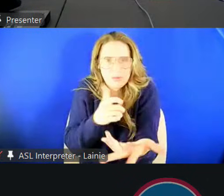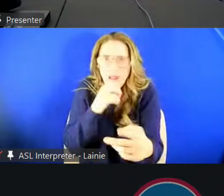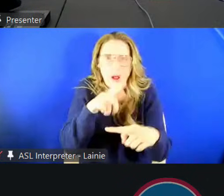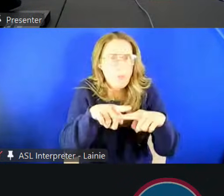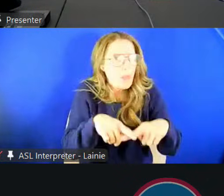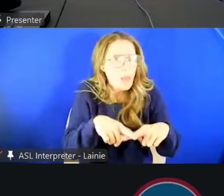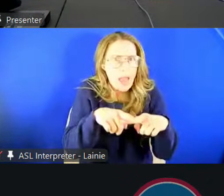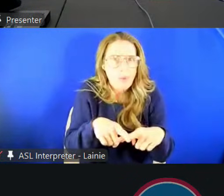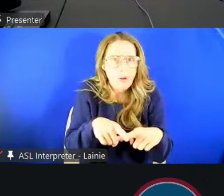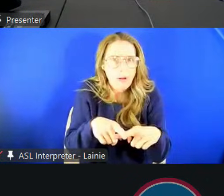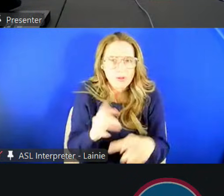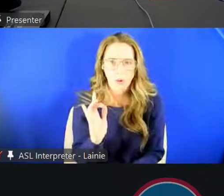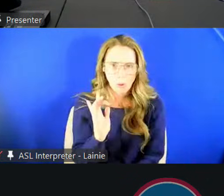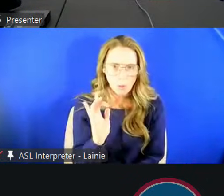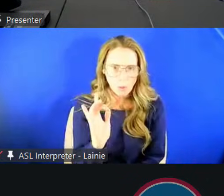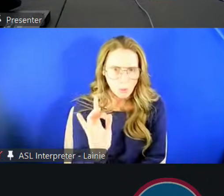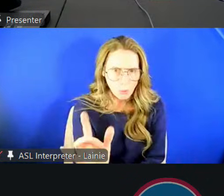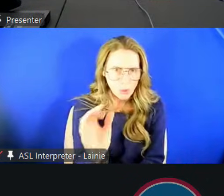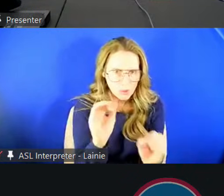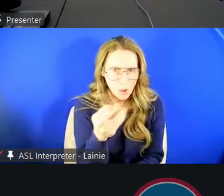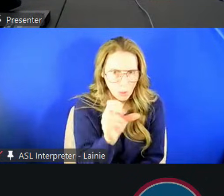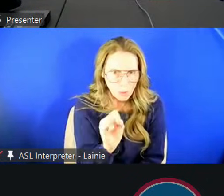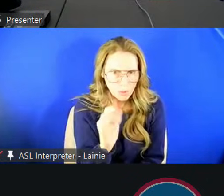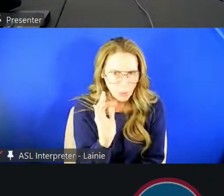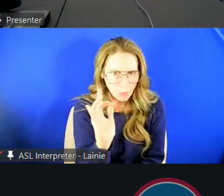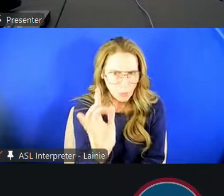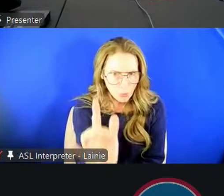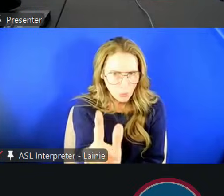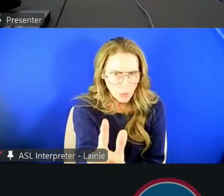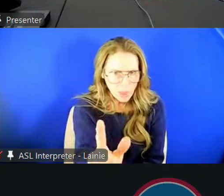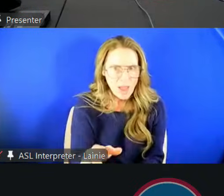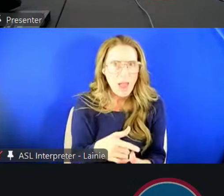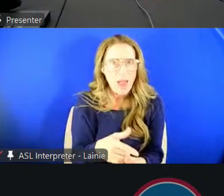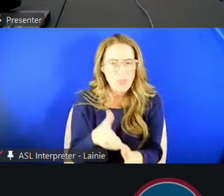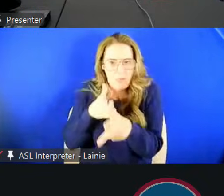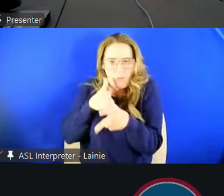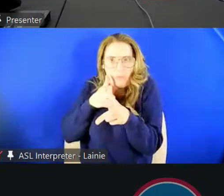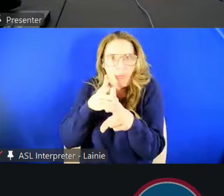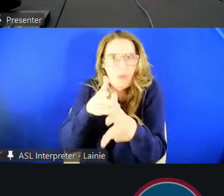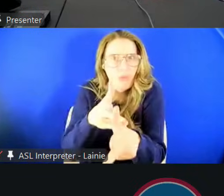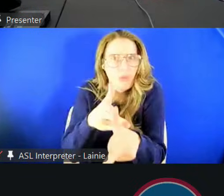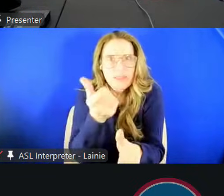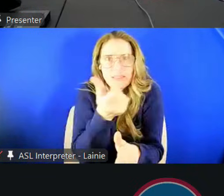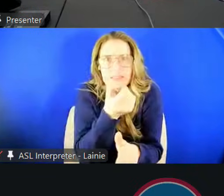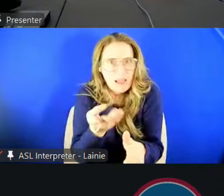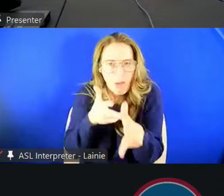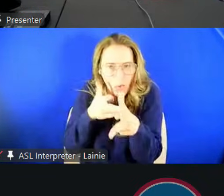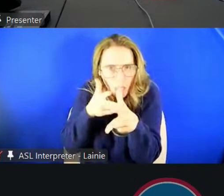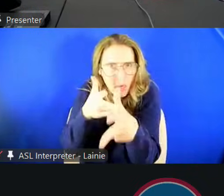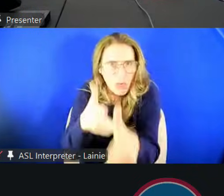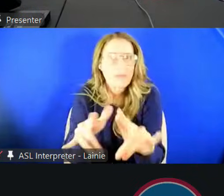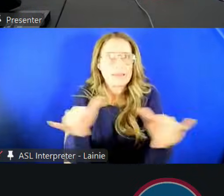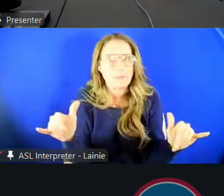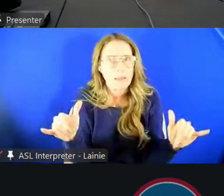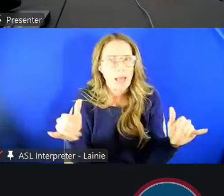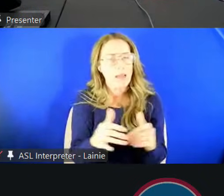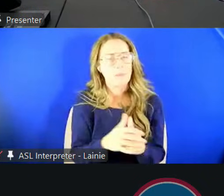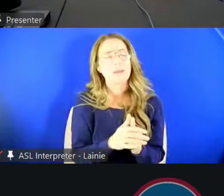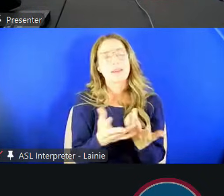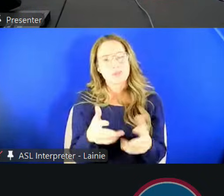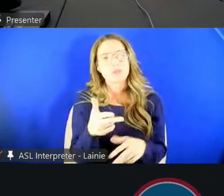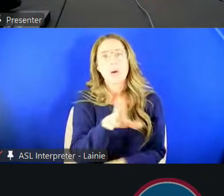variable service times. The number one cause of that is because they're stuck in general traffic, and the problem just compounds itself along the